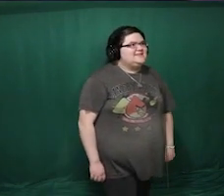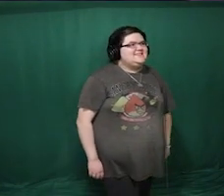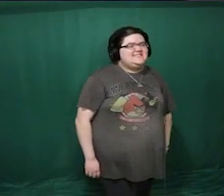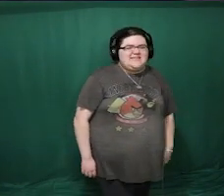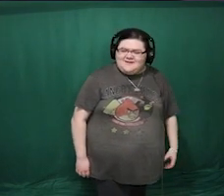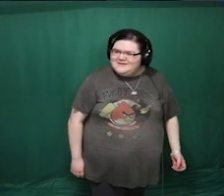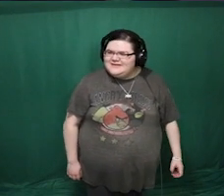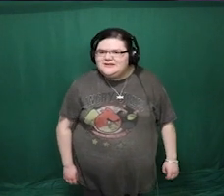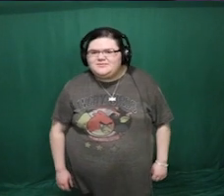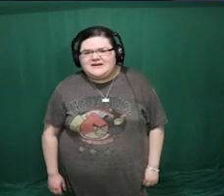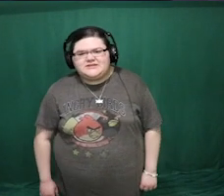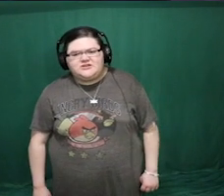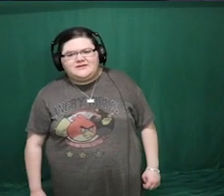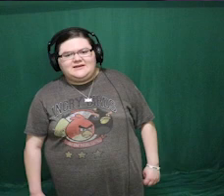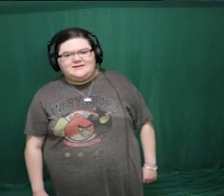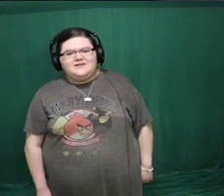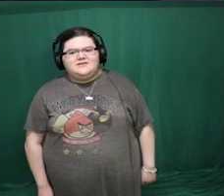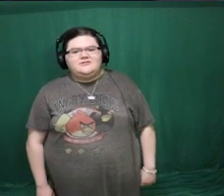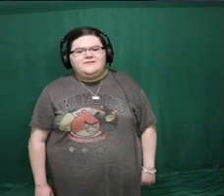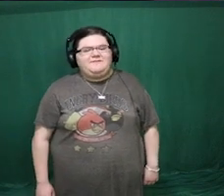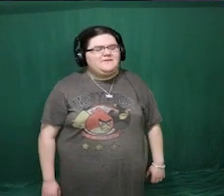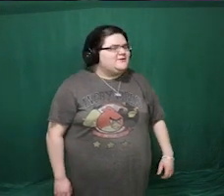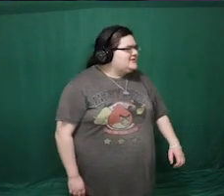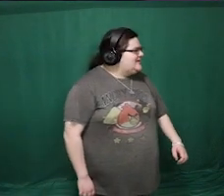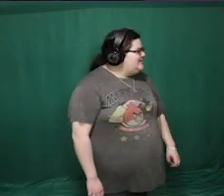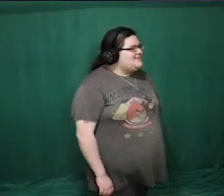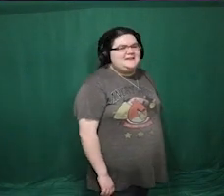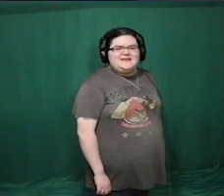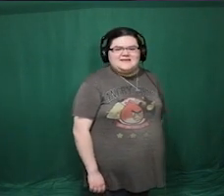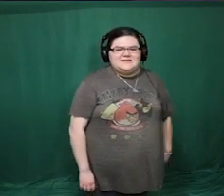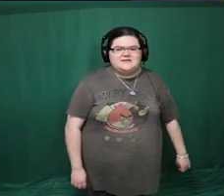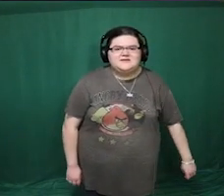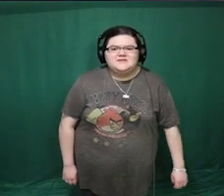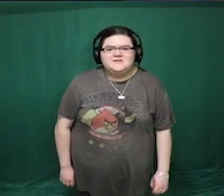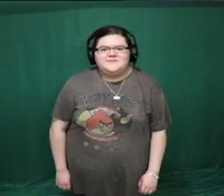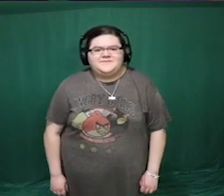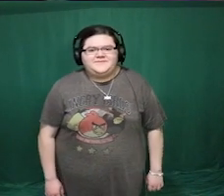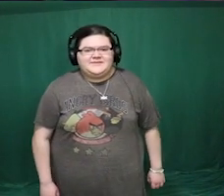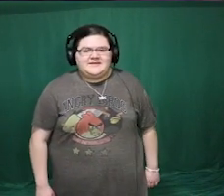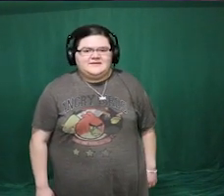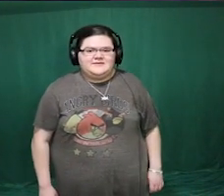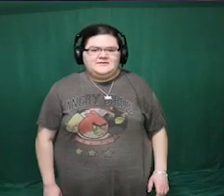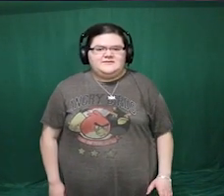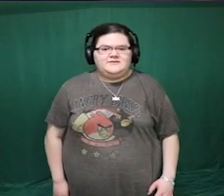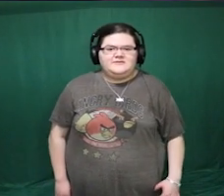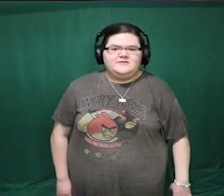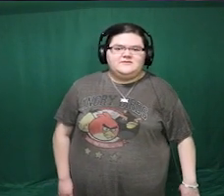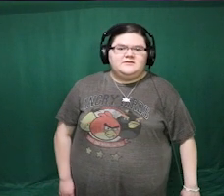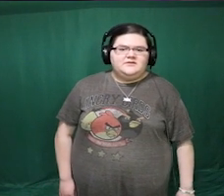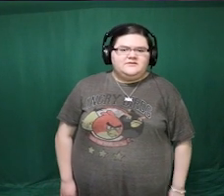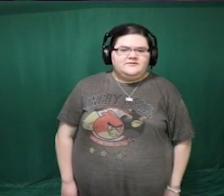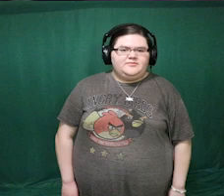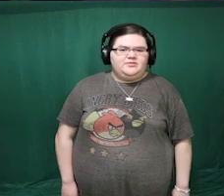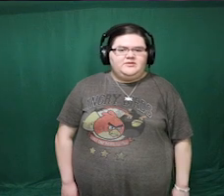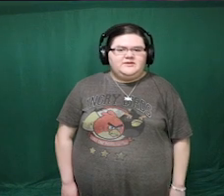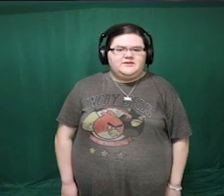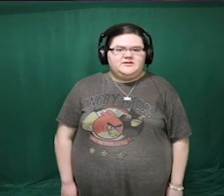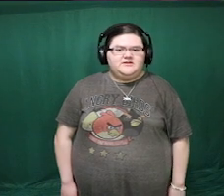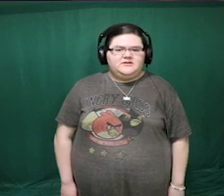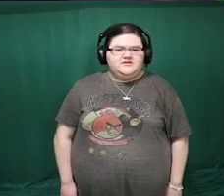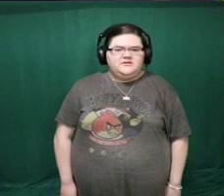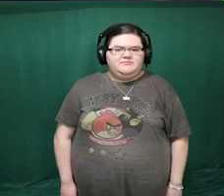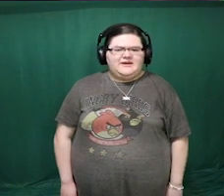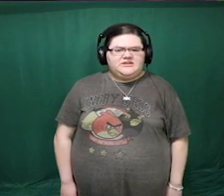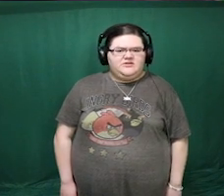Bacteria! Damn it, it is a bacteria! Not a virus, god damn it, I'm an idiot! Let's go, it's time to play! The